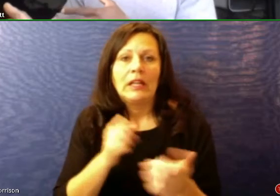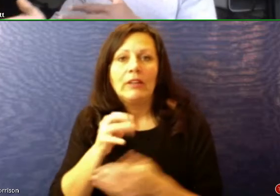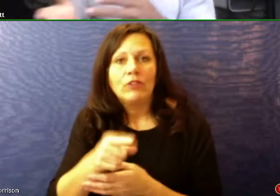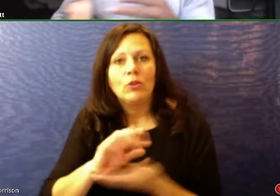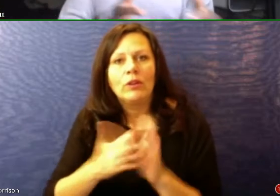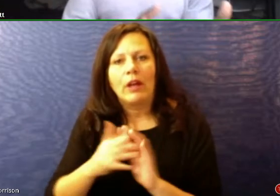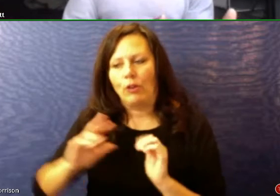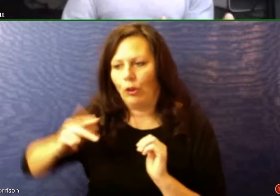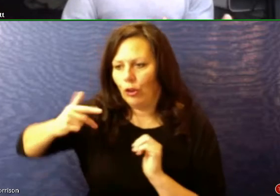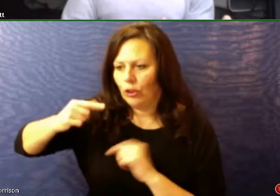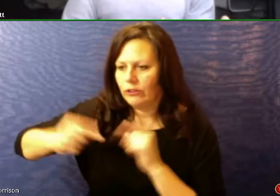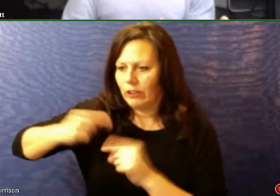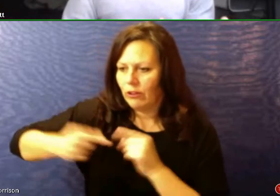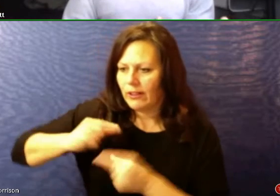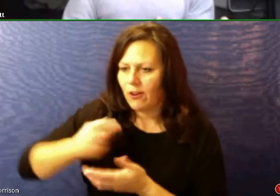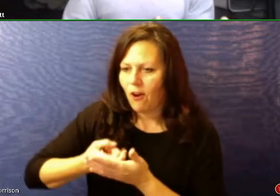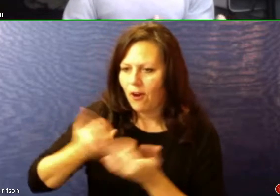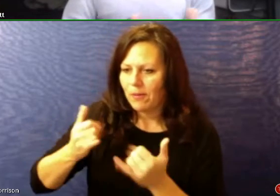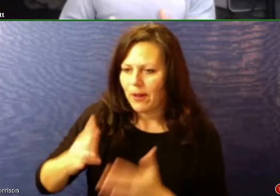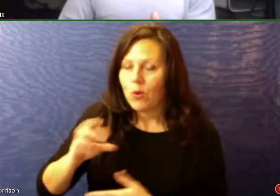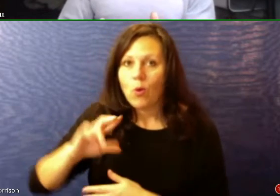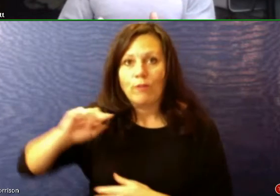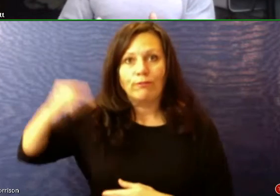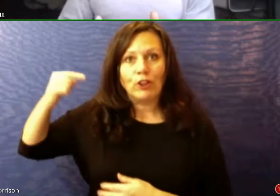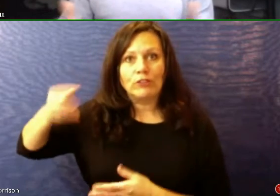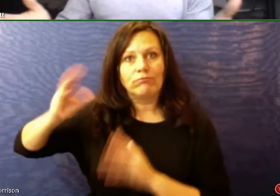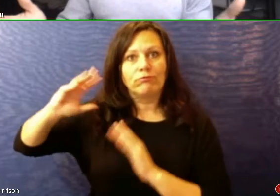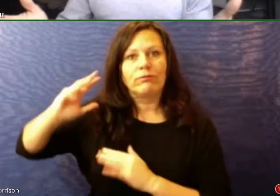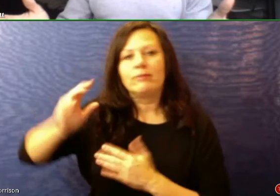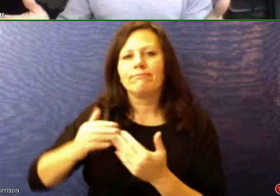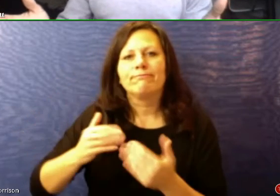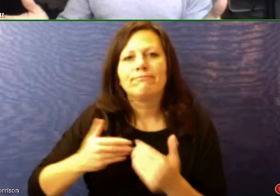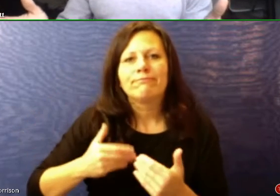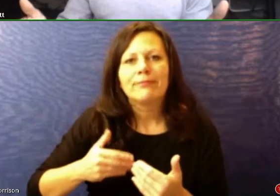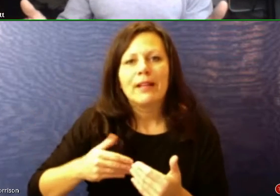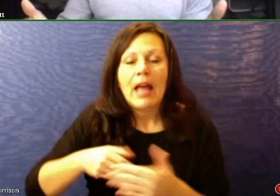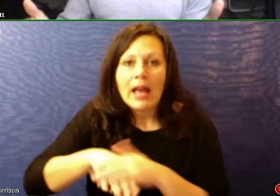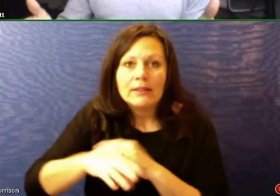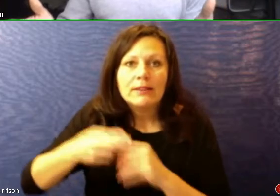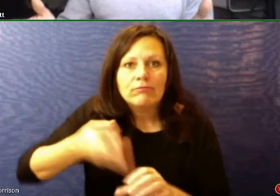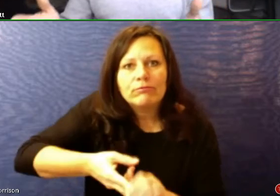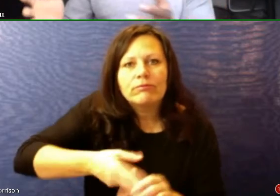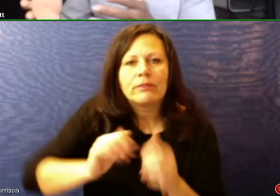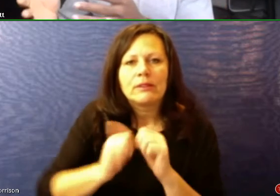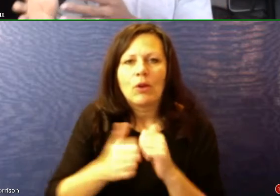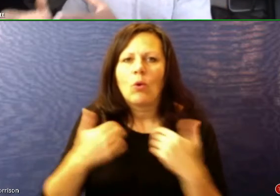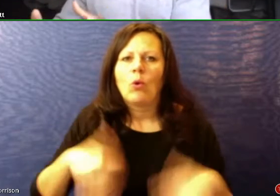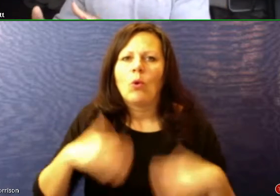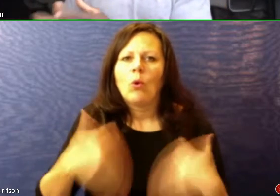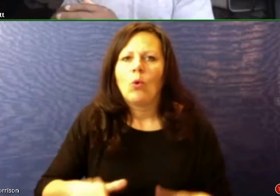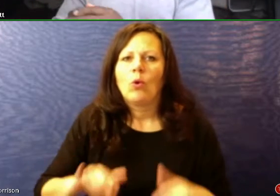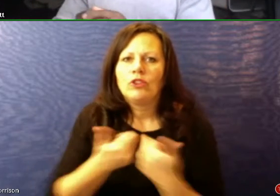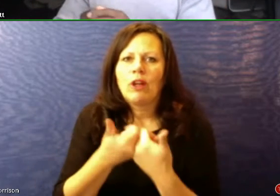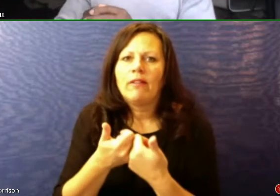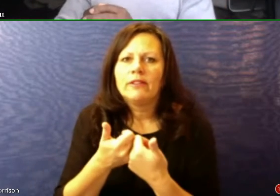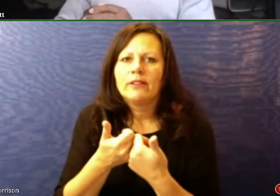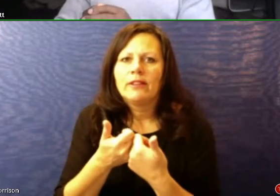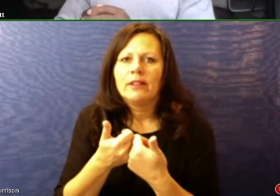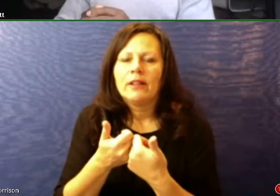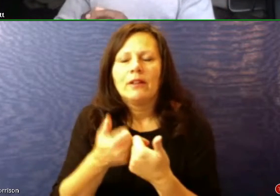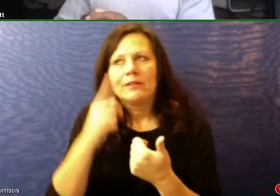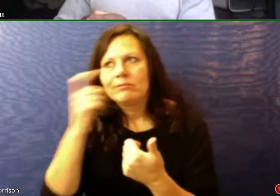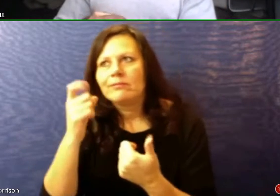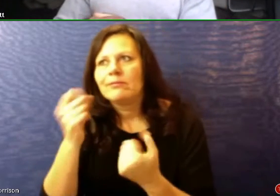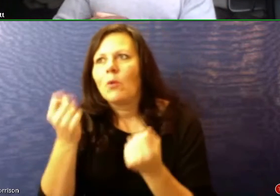generation hockey player or you're a first generation hockey player. Access to it is challenging, right? There's only so many hockey rinks in